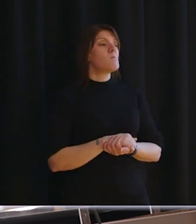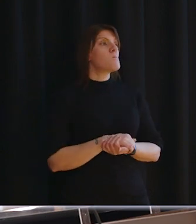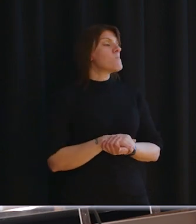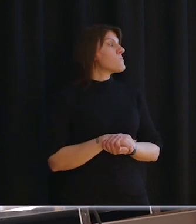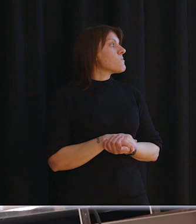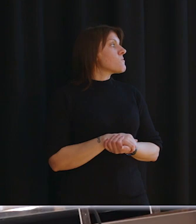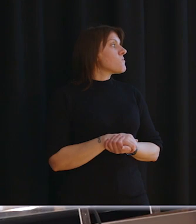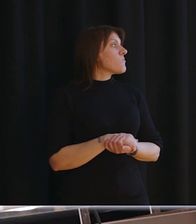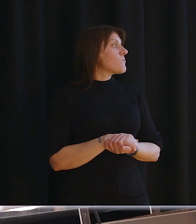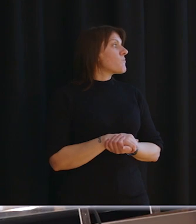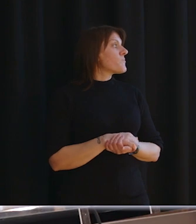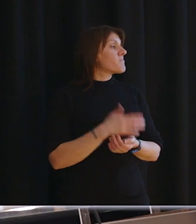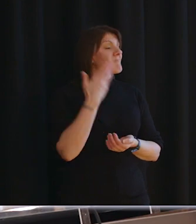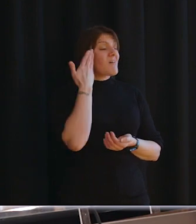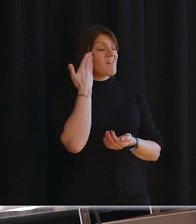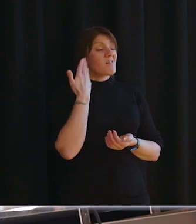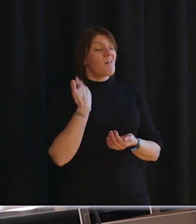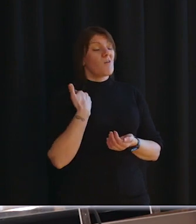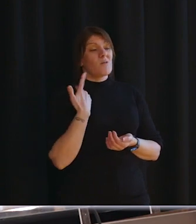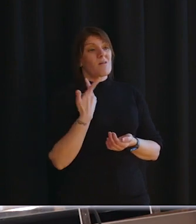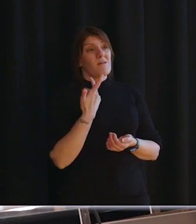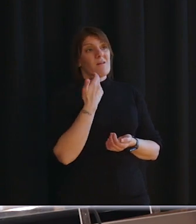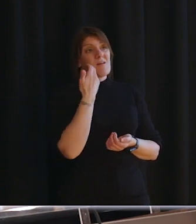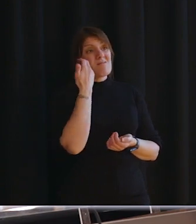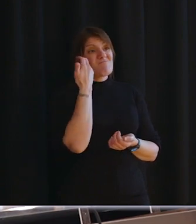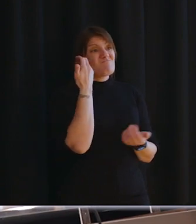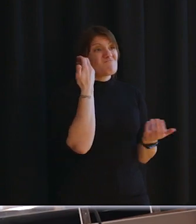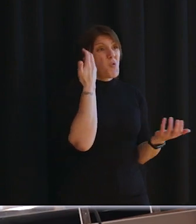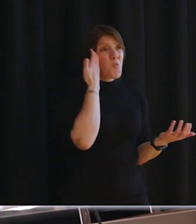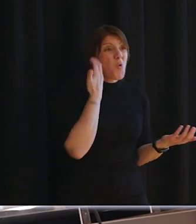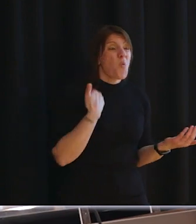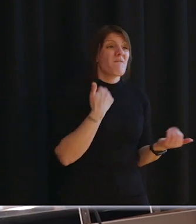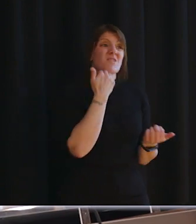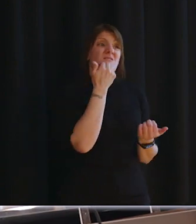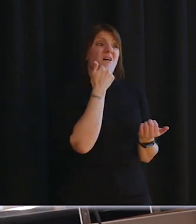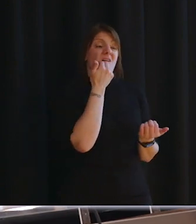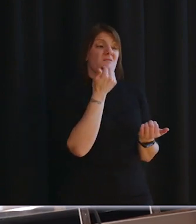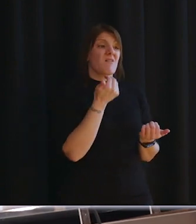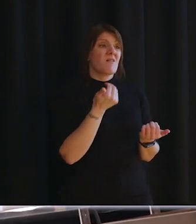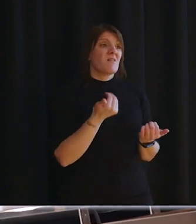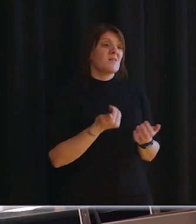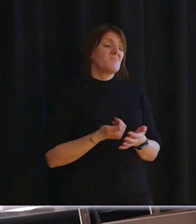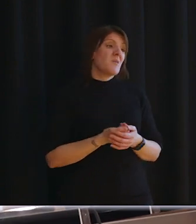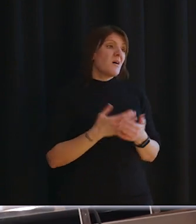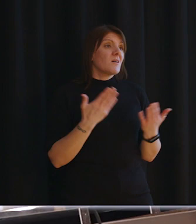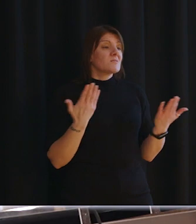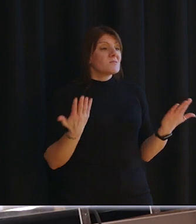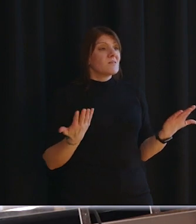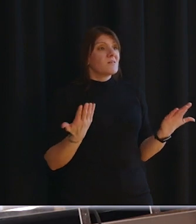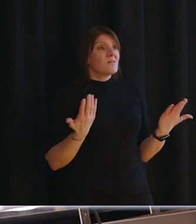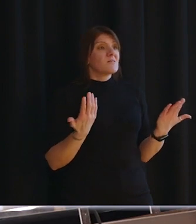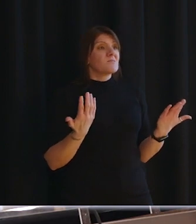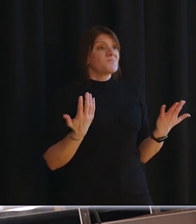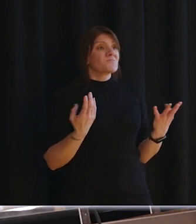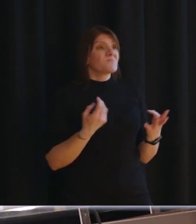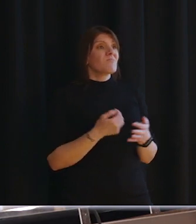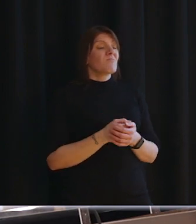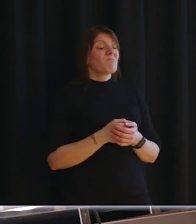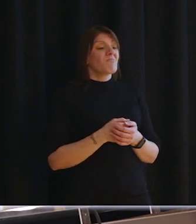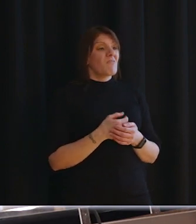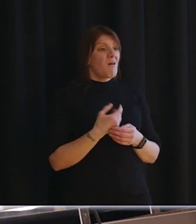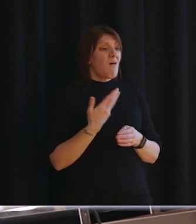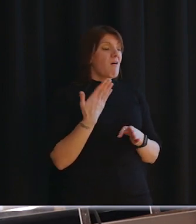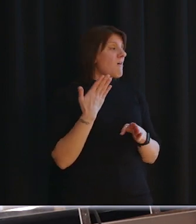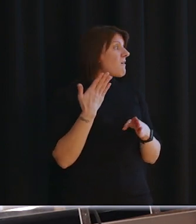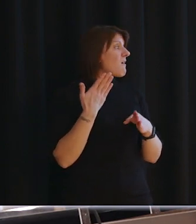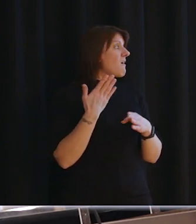I don't know whether it's enough. I think more time spent in SEN schools, working with a wide range of children. I